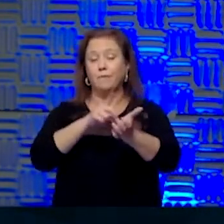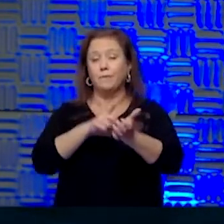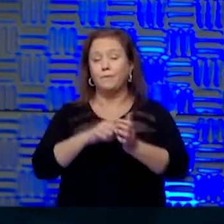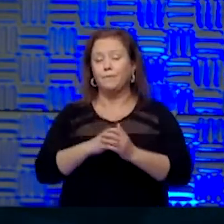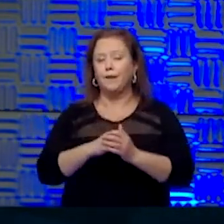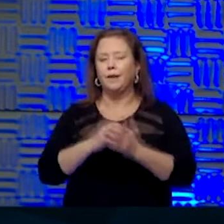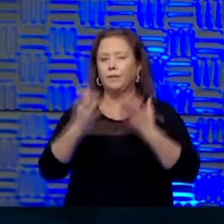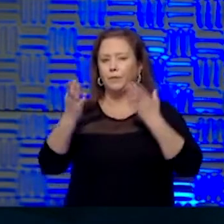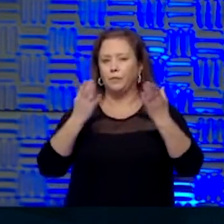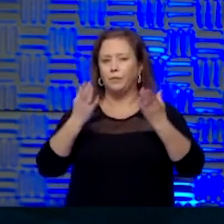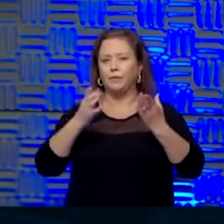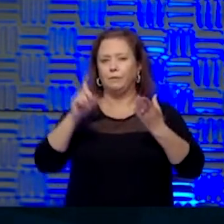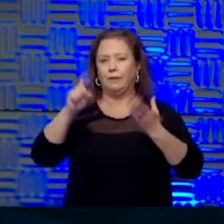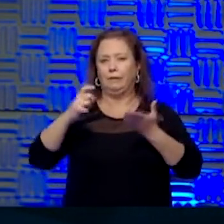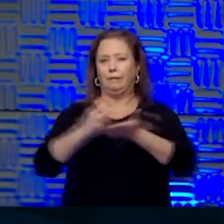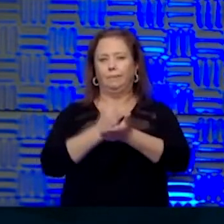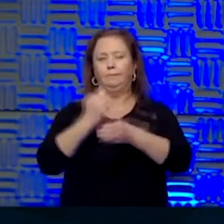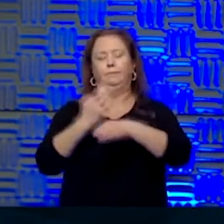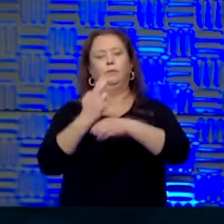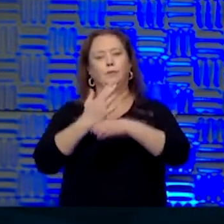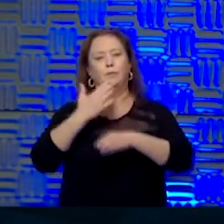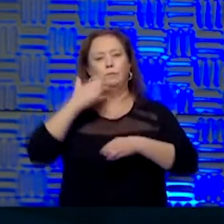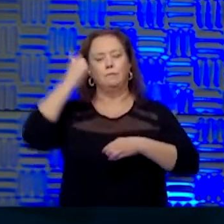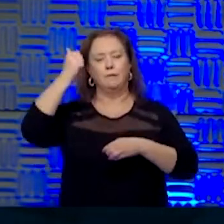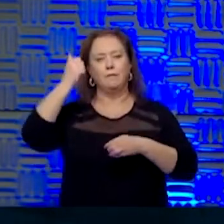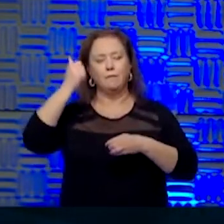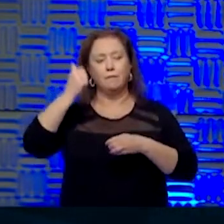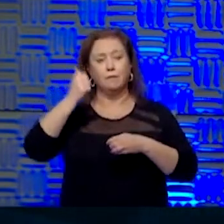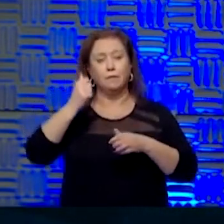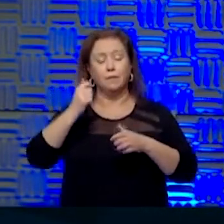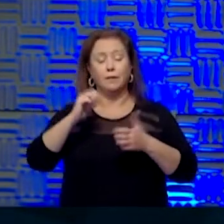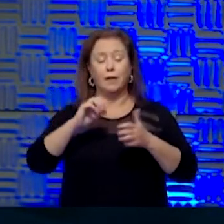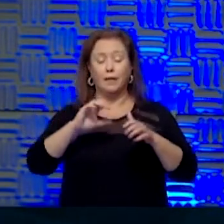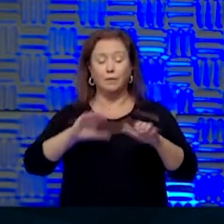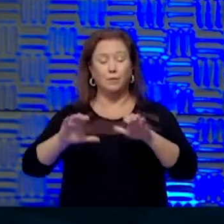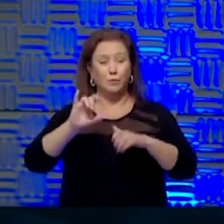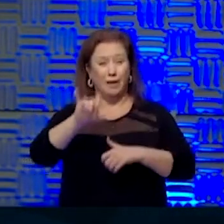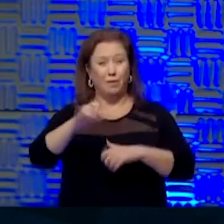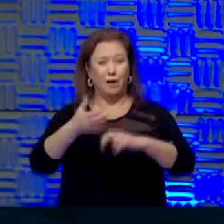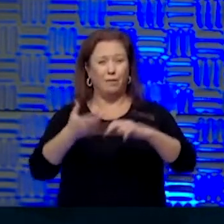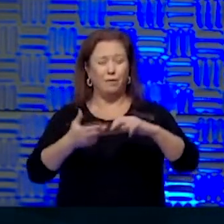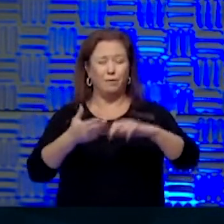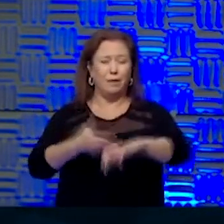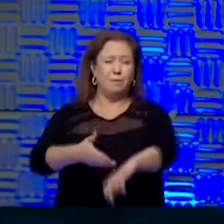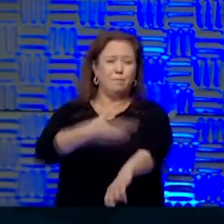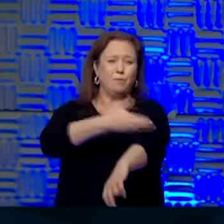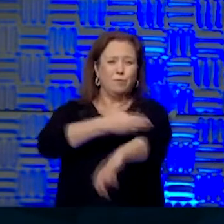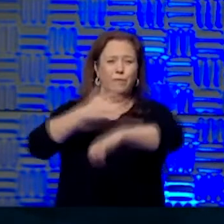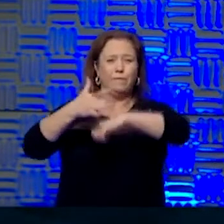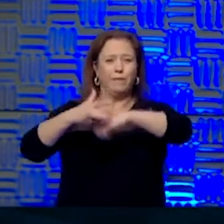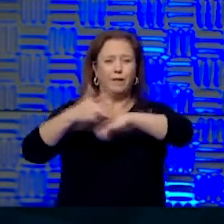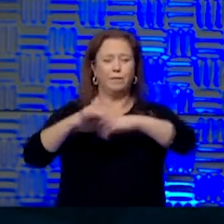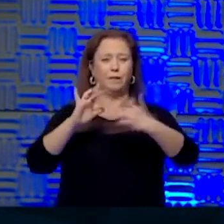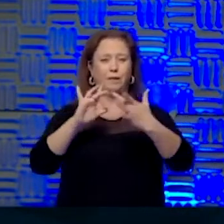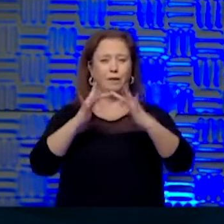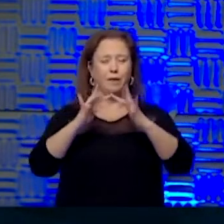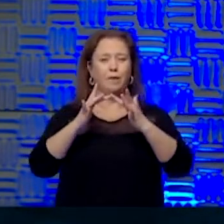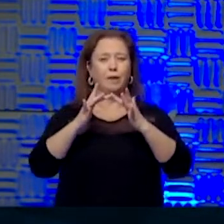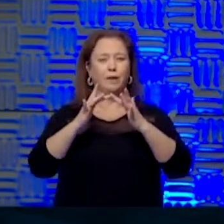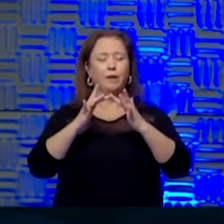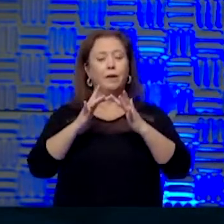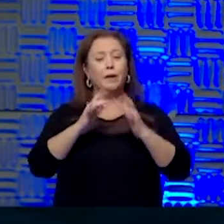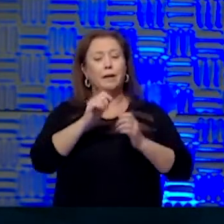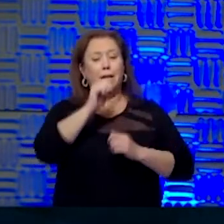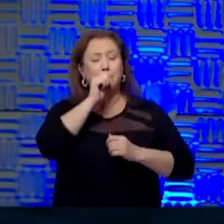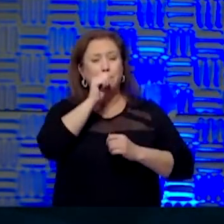much better utilized. And in order to do that, we have to improve the availability. And that, the private sector,